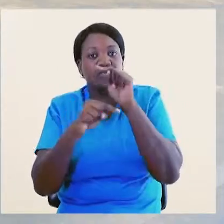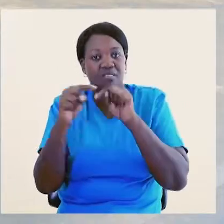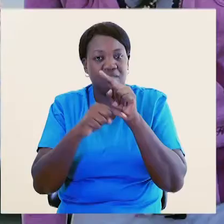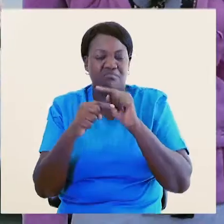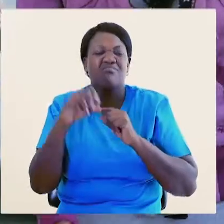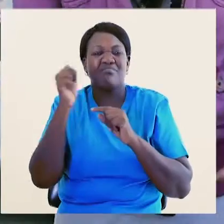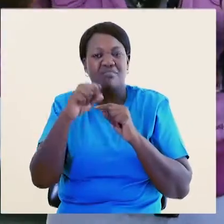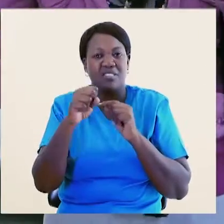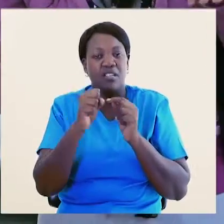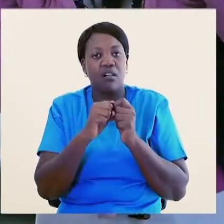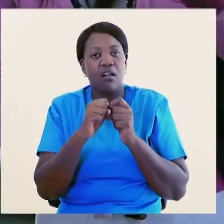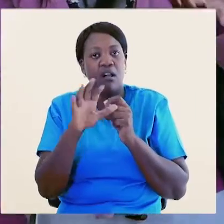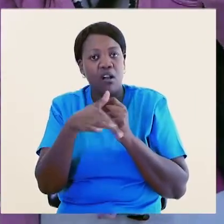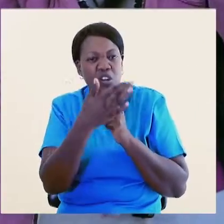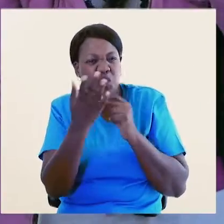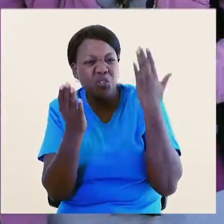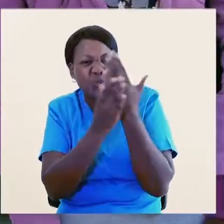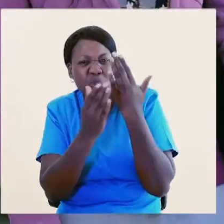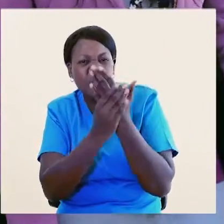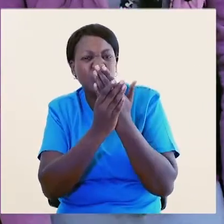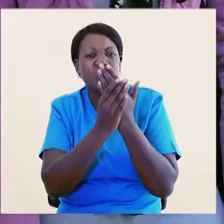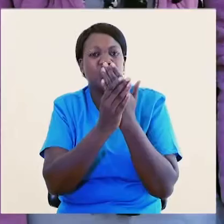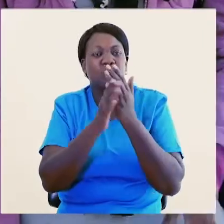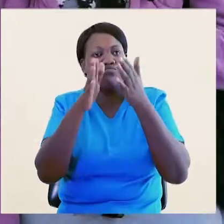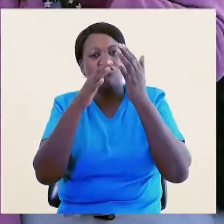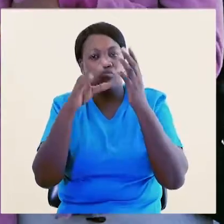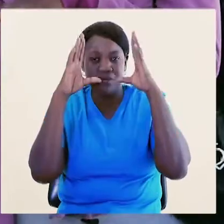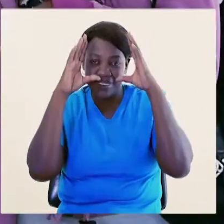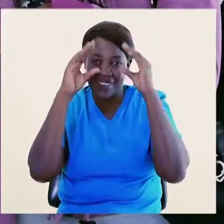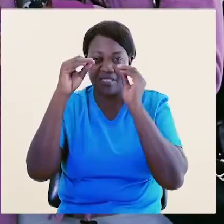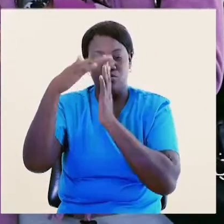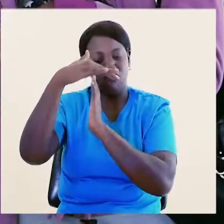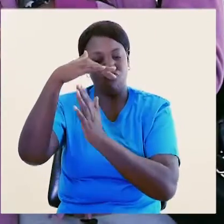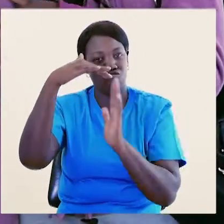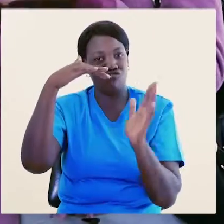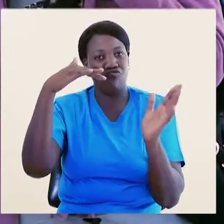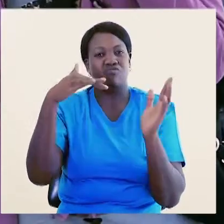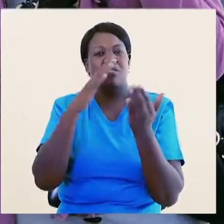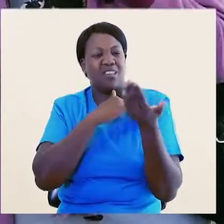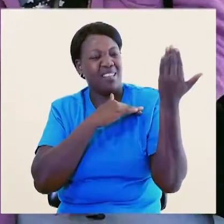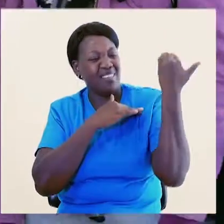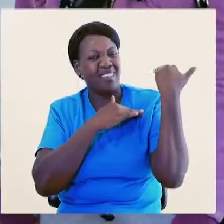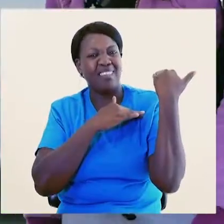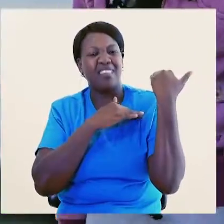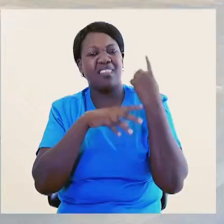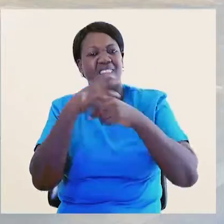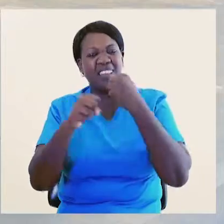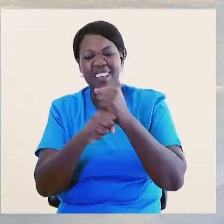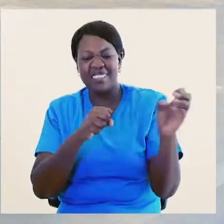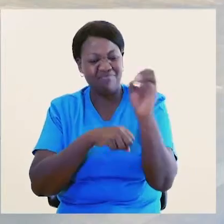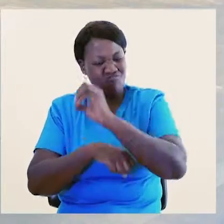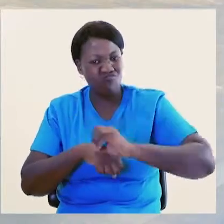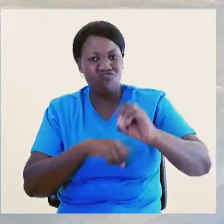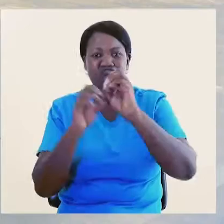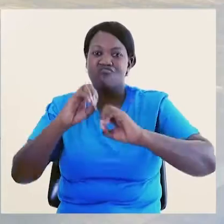wow, guys, look at all these newly built flats around this mall. You know, I can remember a few years ago when there was almost nothing in this area. Me